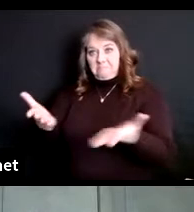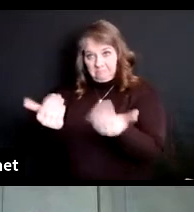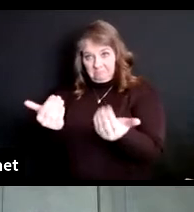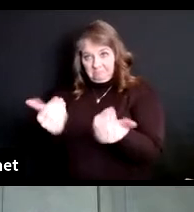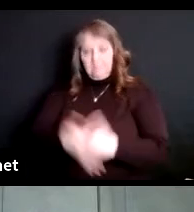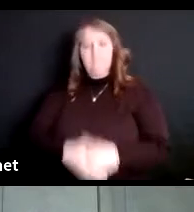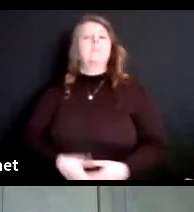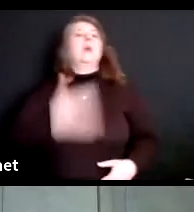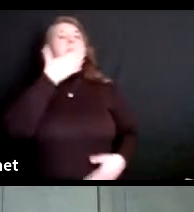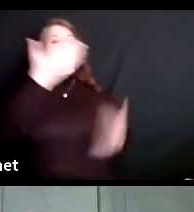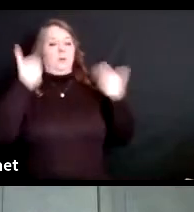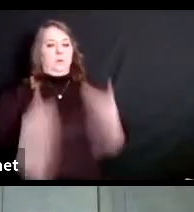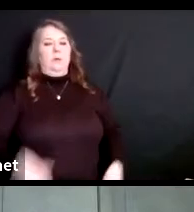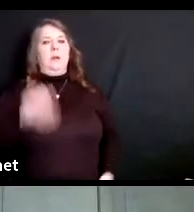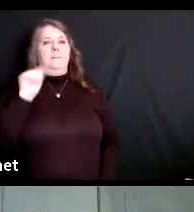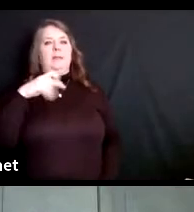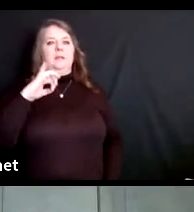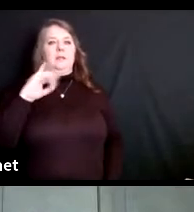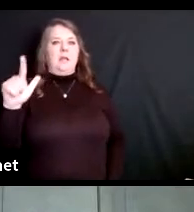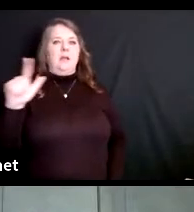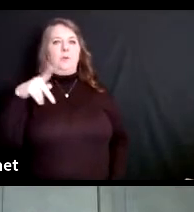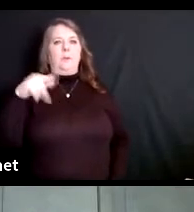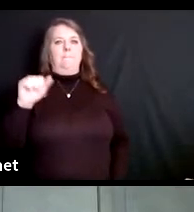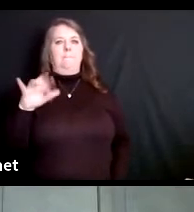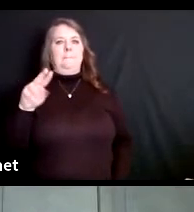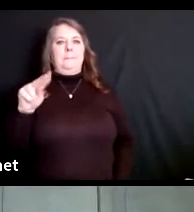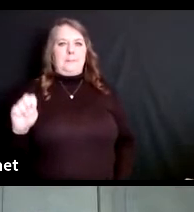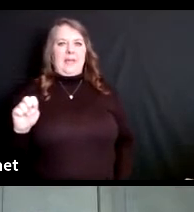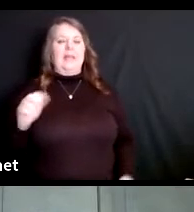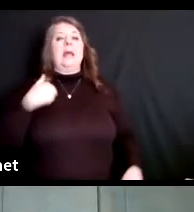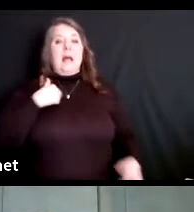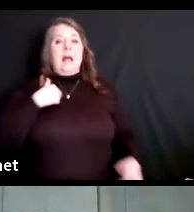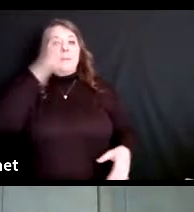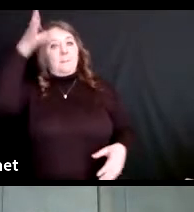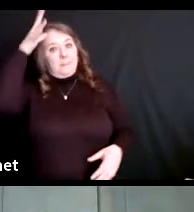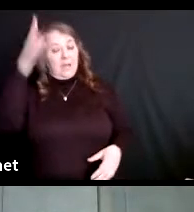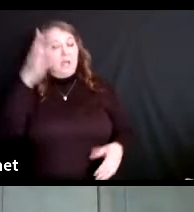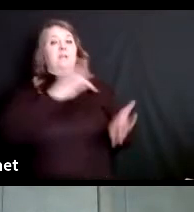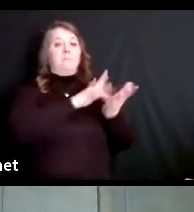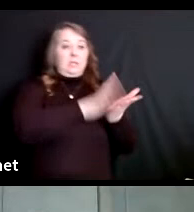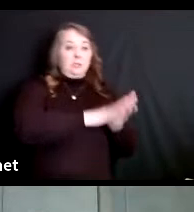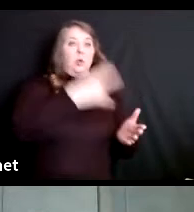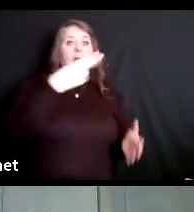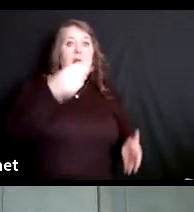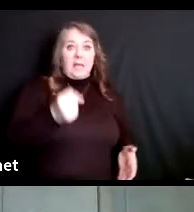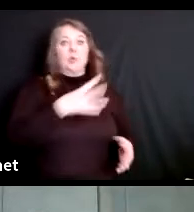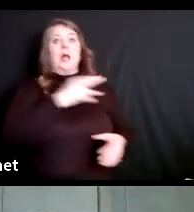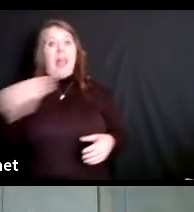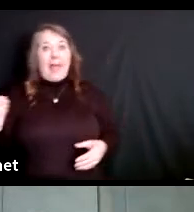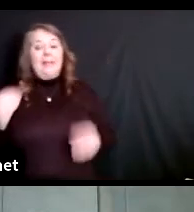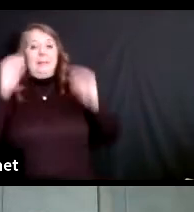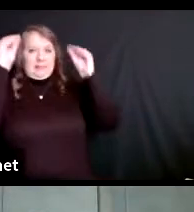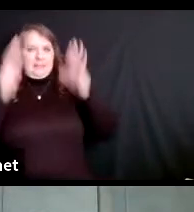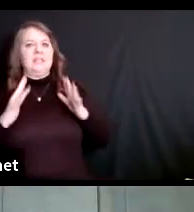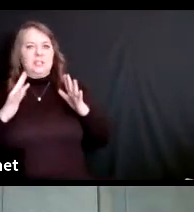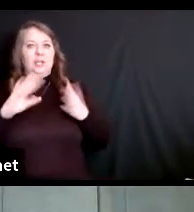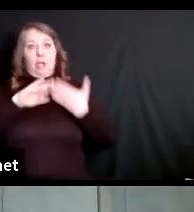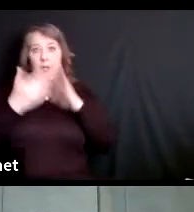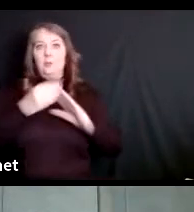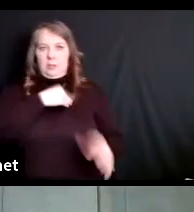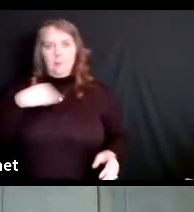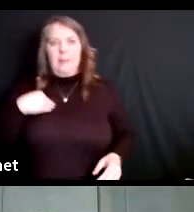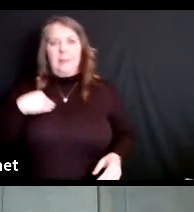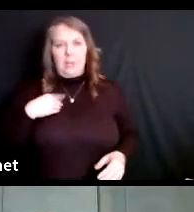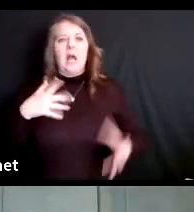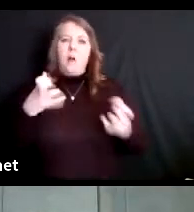Thank you. My name is April Payne, and I'm a parent of a middle and high schooler, a community member, and a teacher. I want to acknowledge the hard work the school board and the district